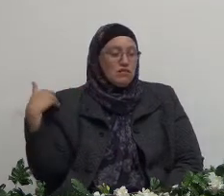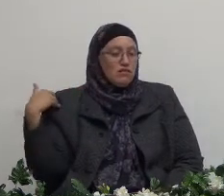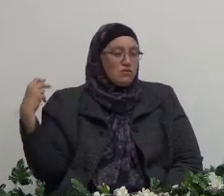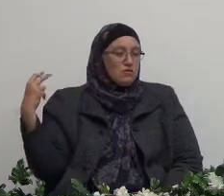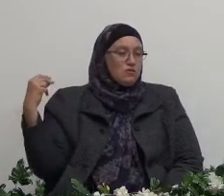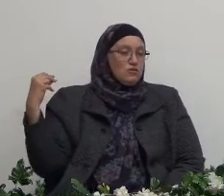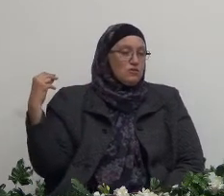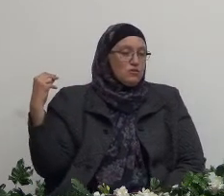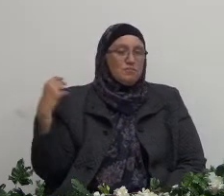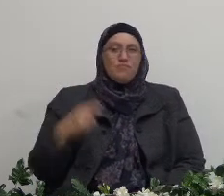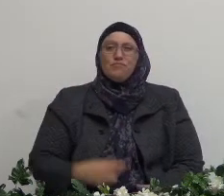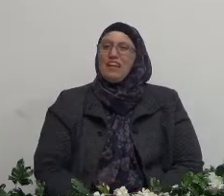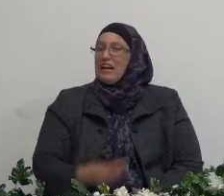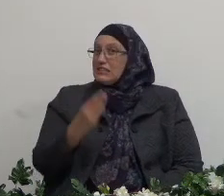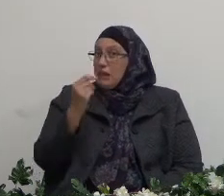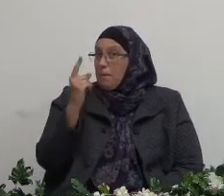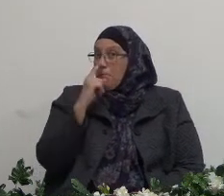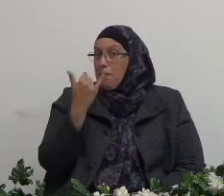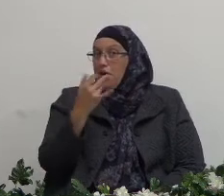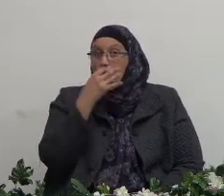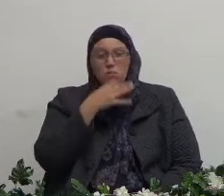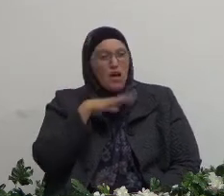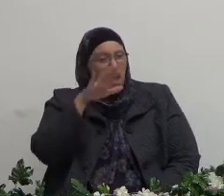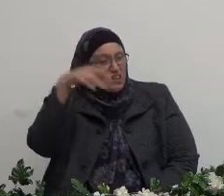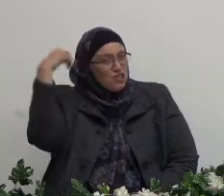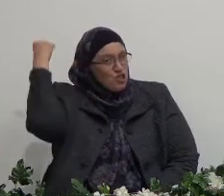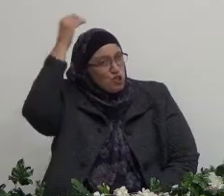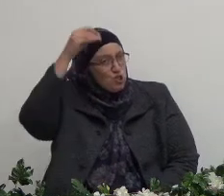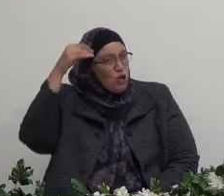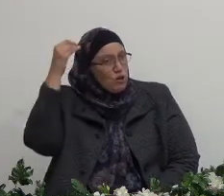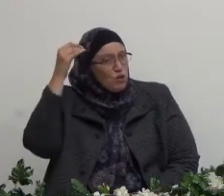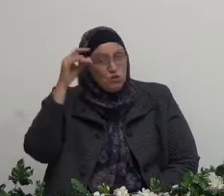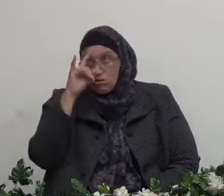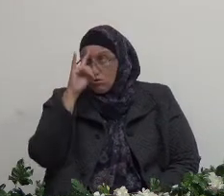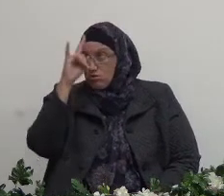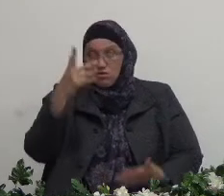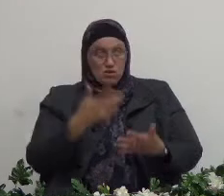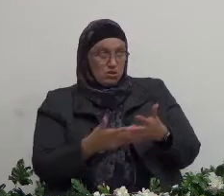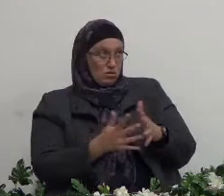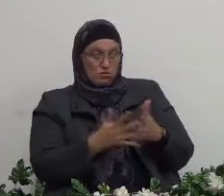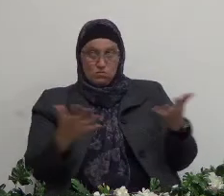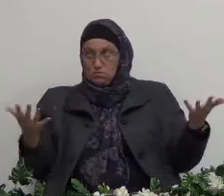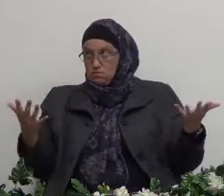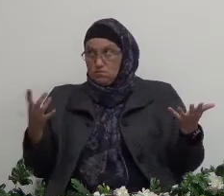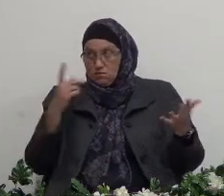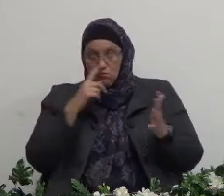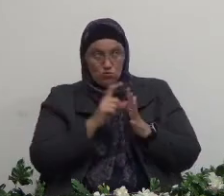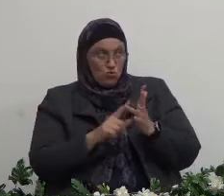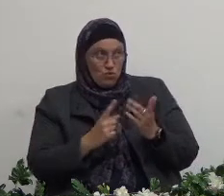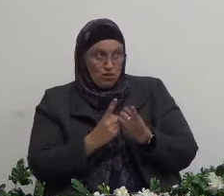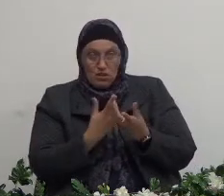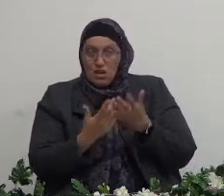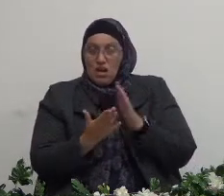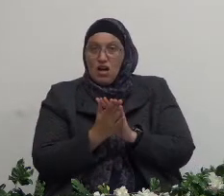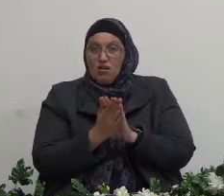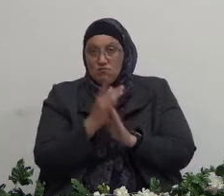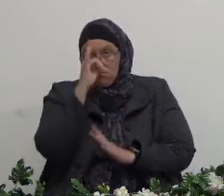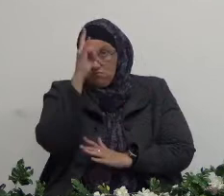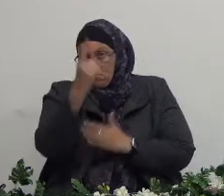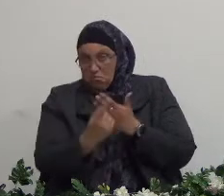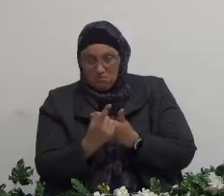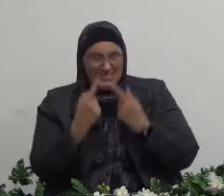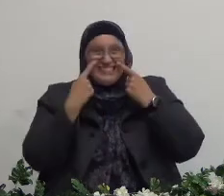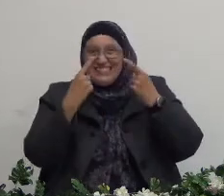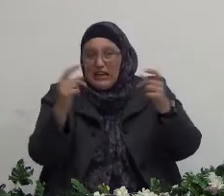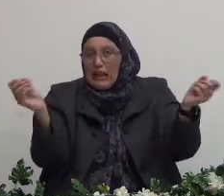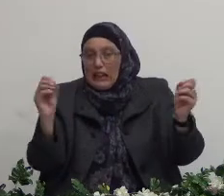metaphysical, someone may ask, how does the shaitan exist? People do things. Well, sometimes you're sitting down